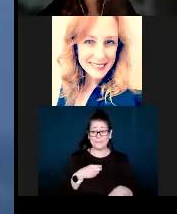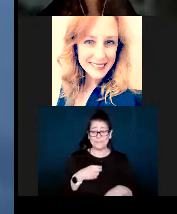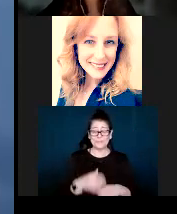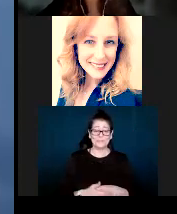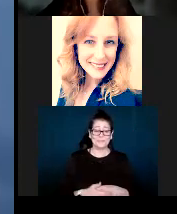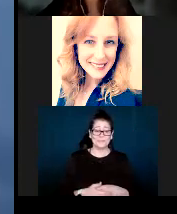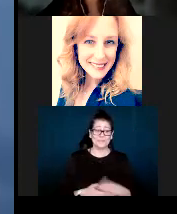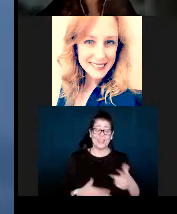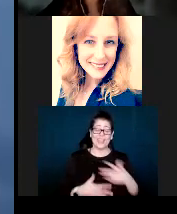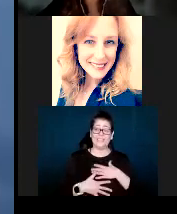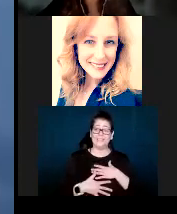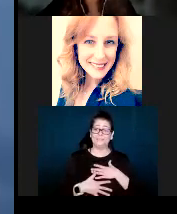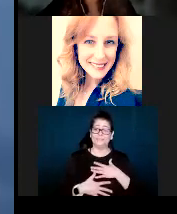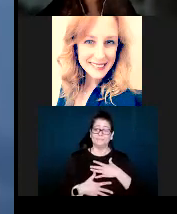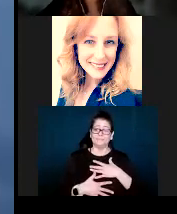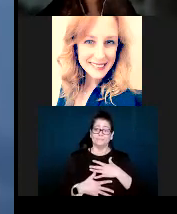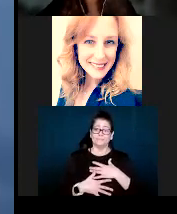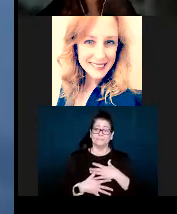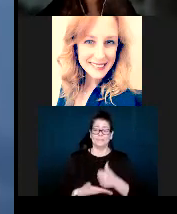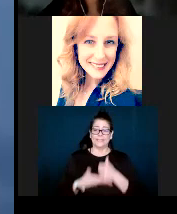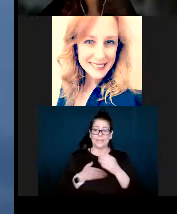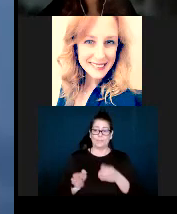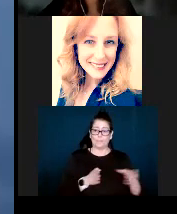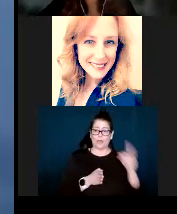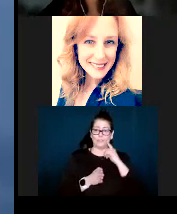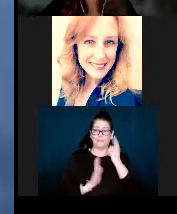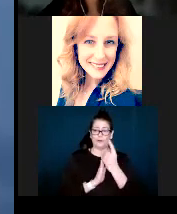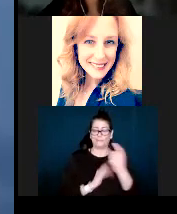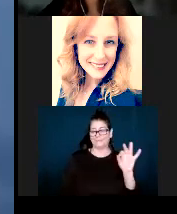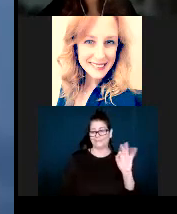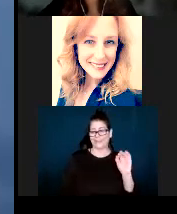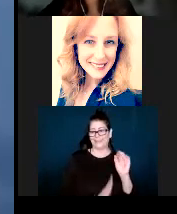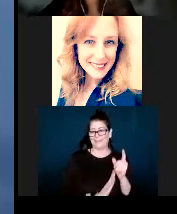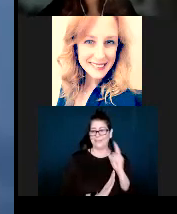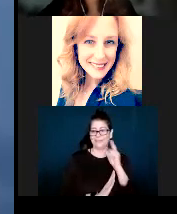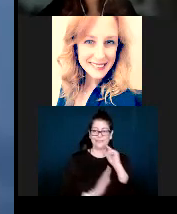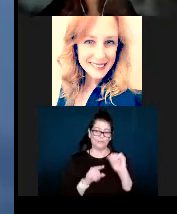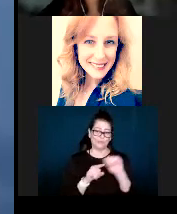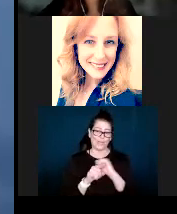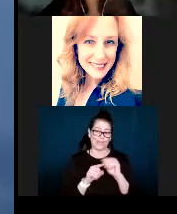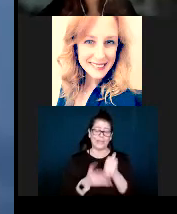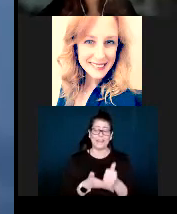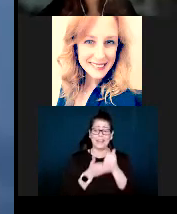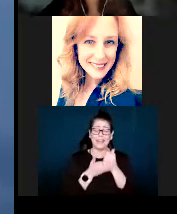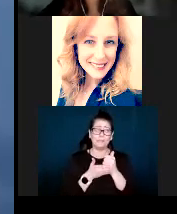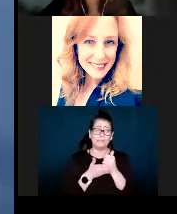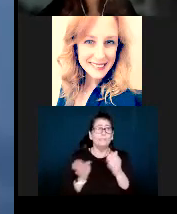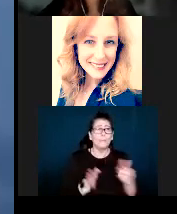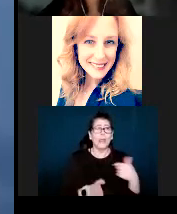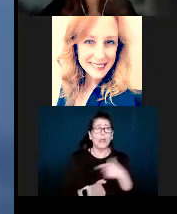next hour or so of learning. We'll be here for about 90 minutes, and help prepare us for the next 2 weeks